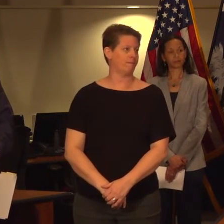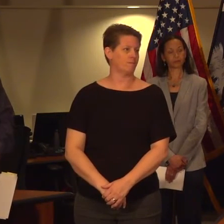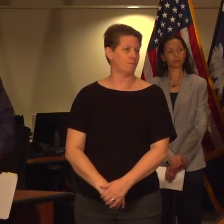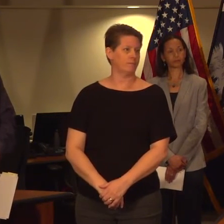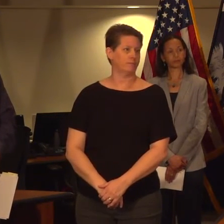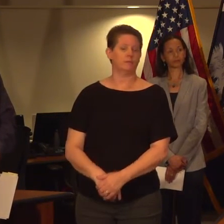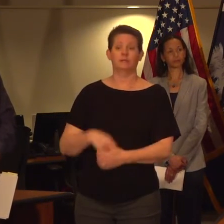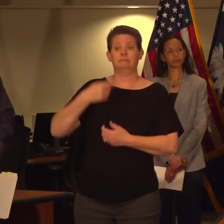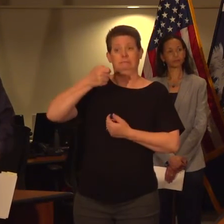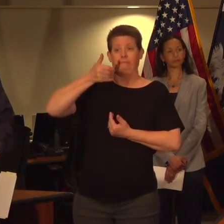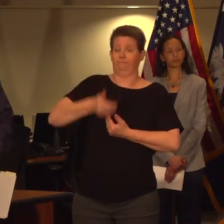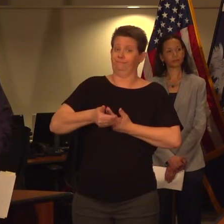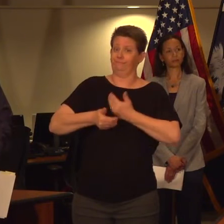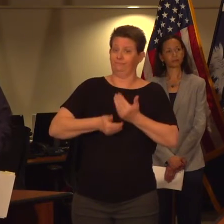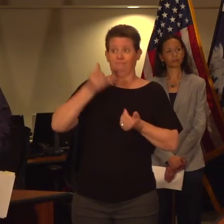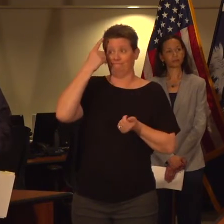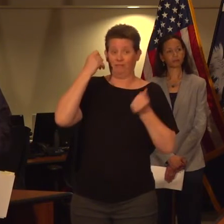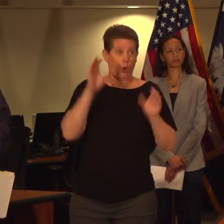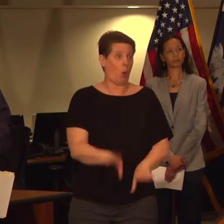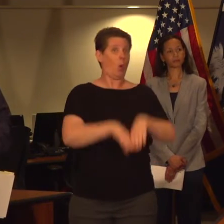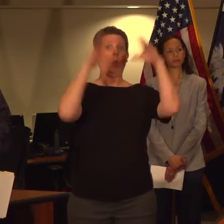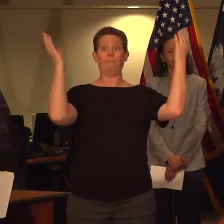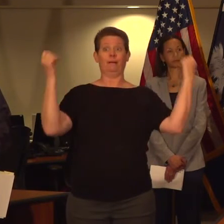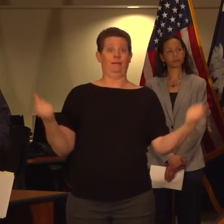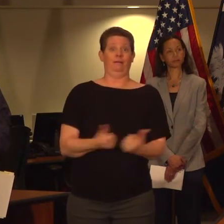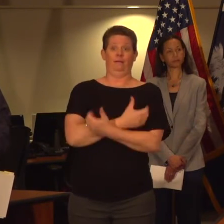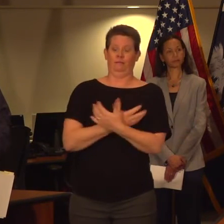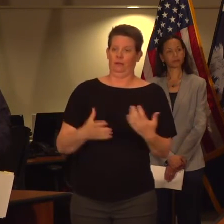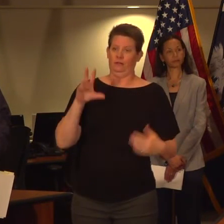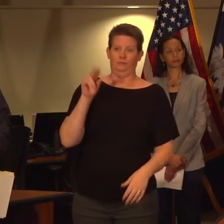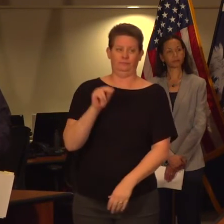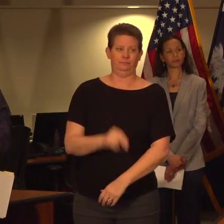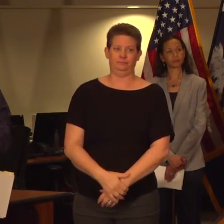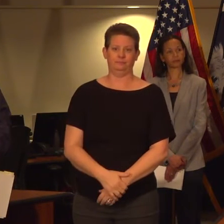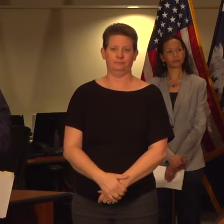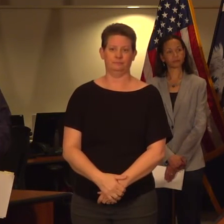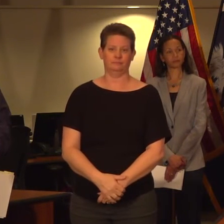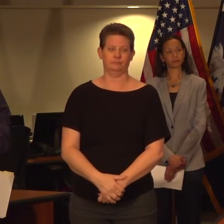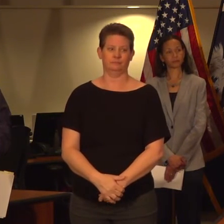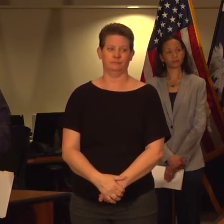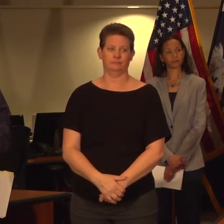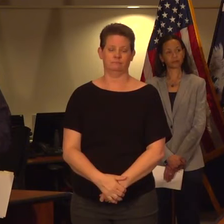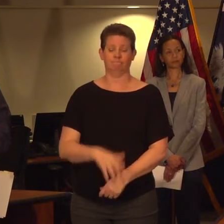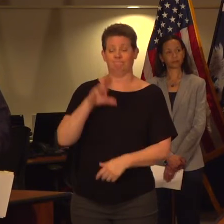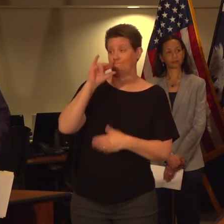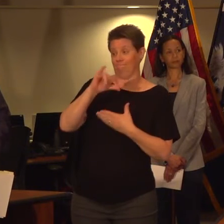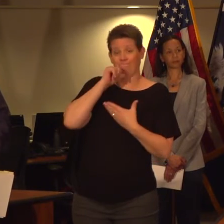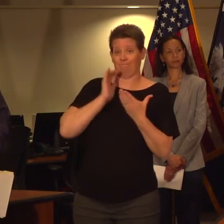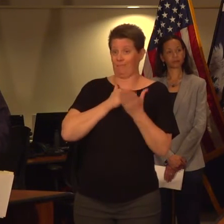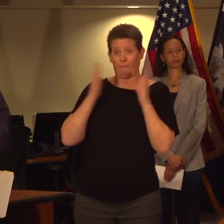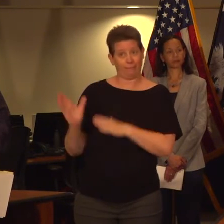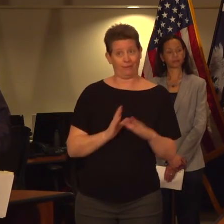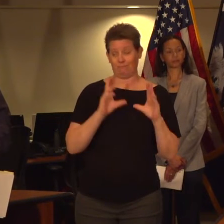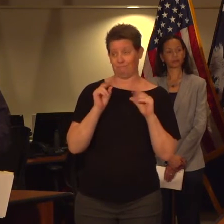gradual step. Don't misunderstand. We're not opening up all businesses as usual by any means. We